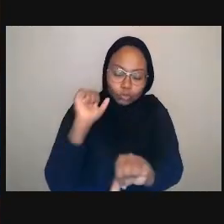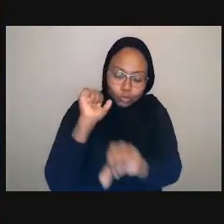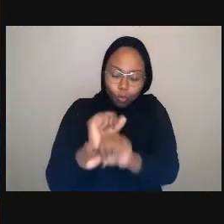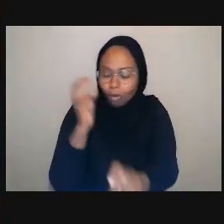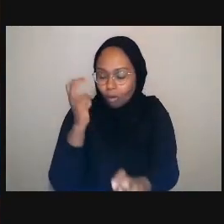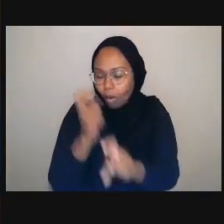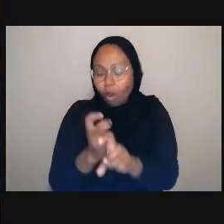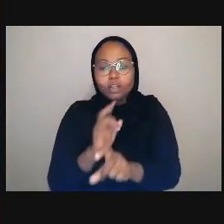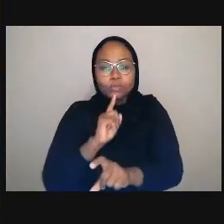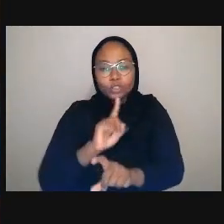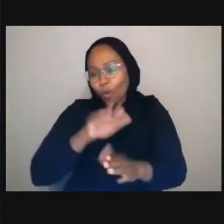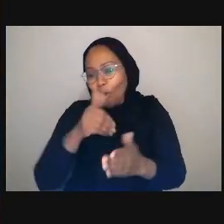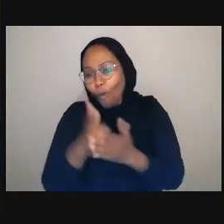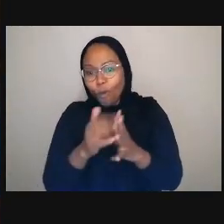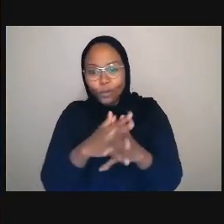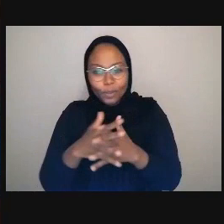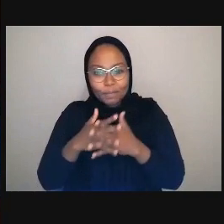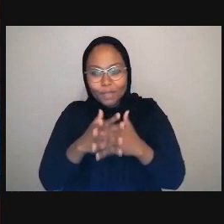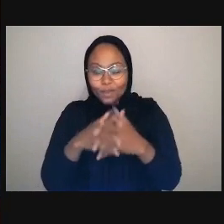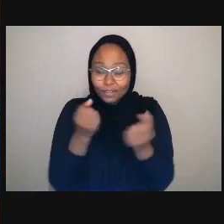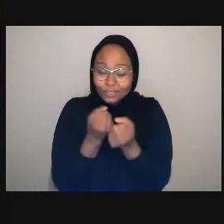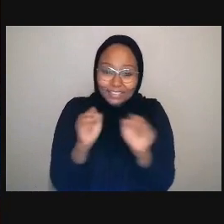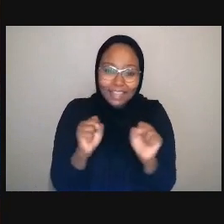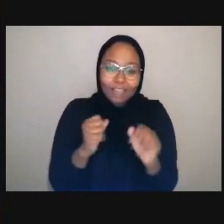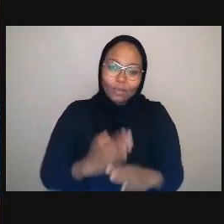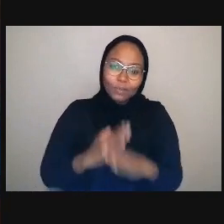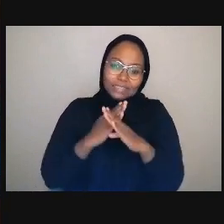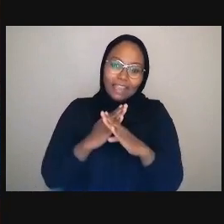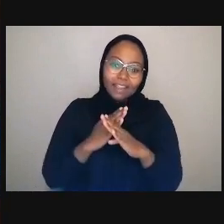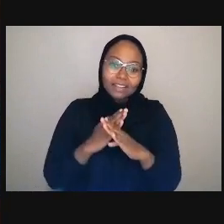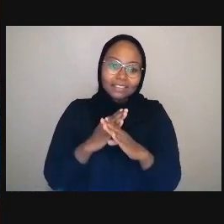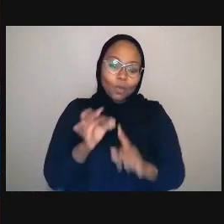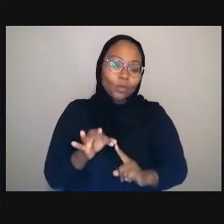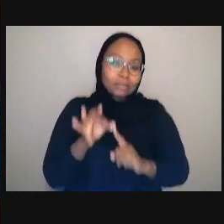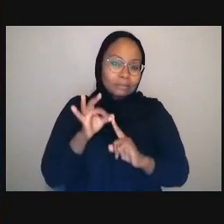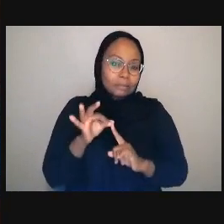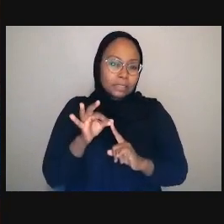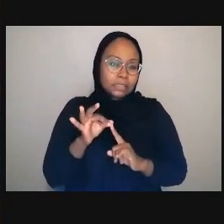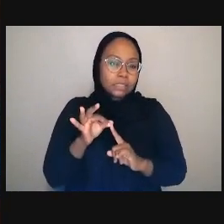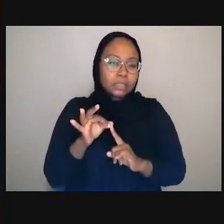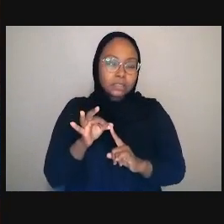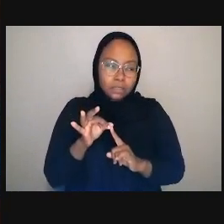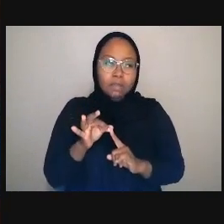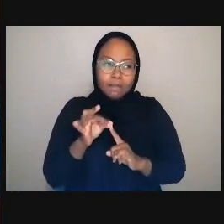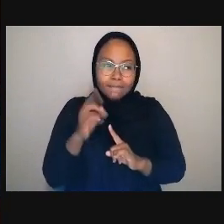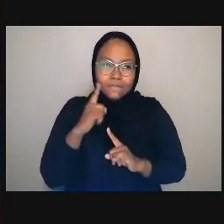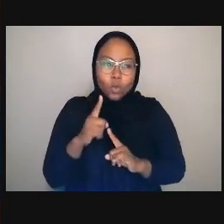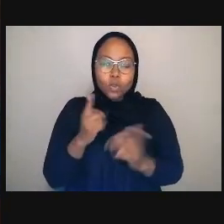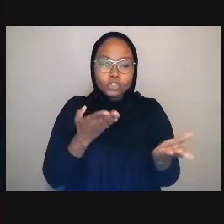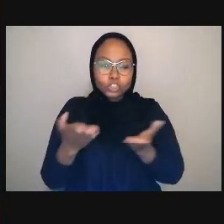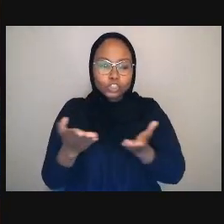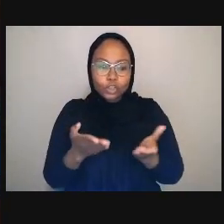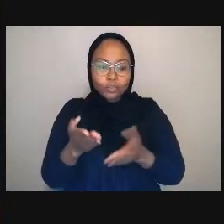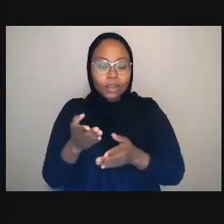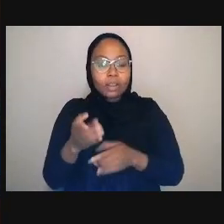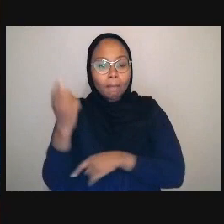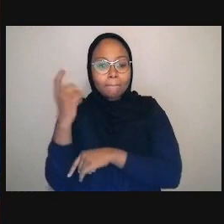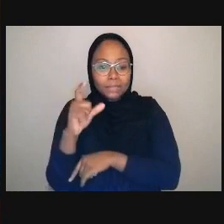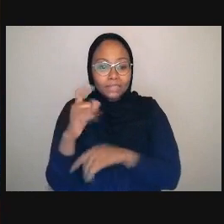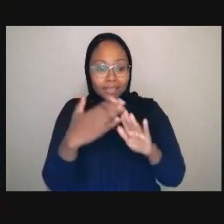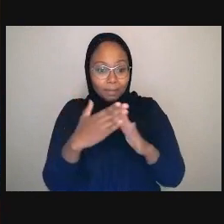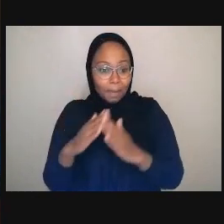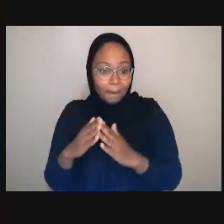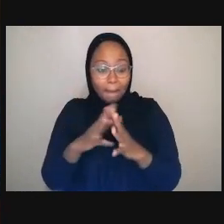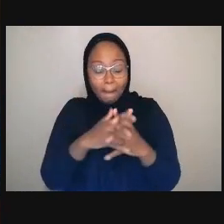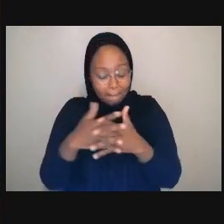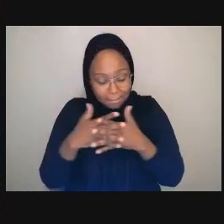all Americans and our communities are safe and protected. We're especially keen on serving and advocating on behalf of Muslim American communities.